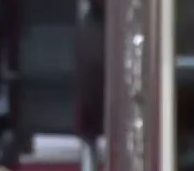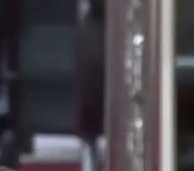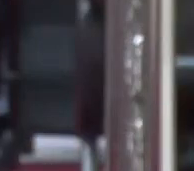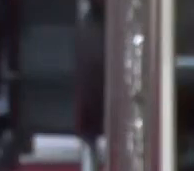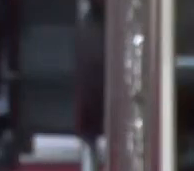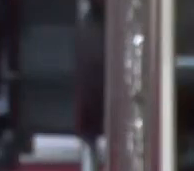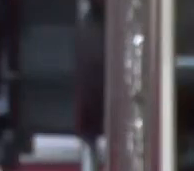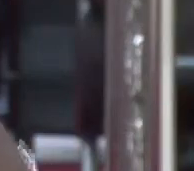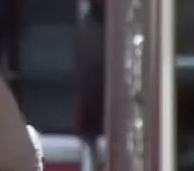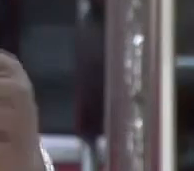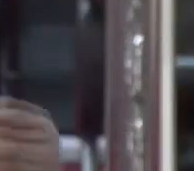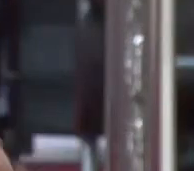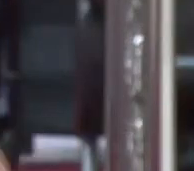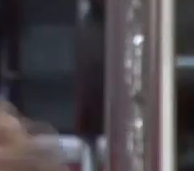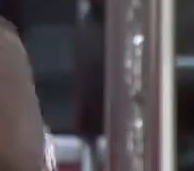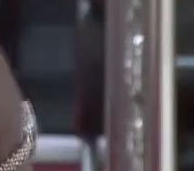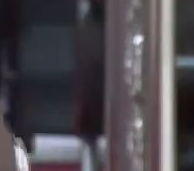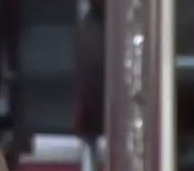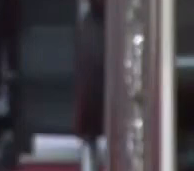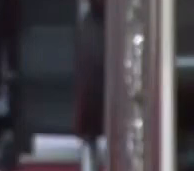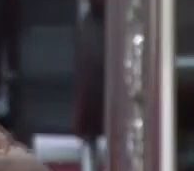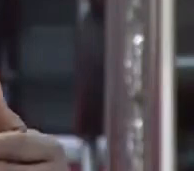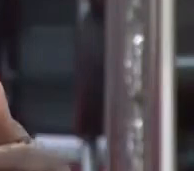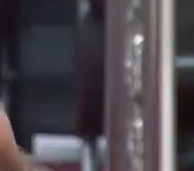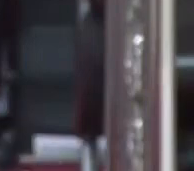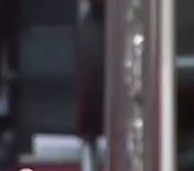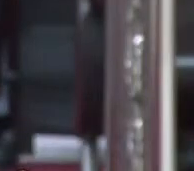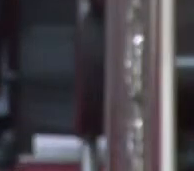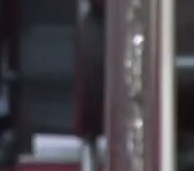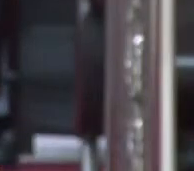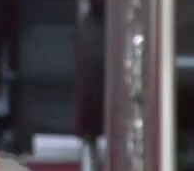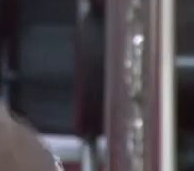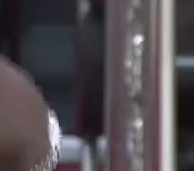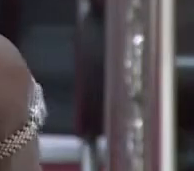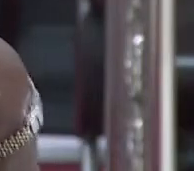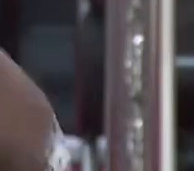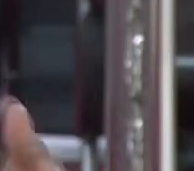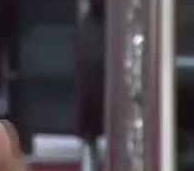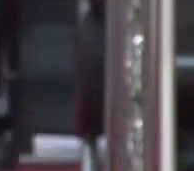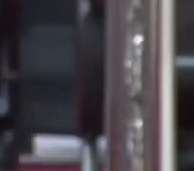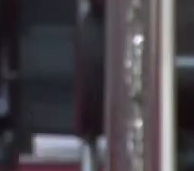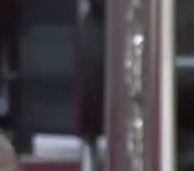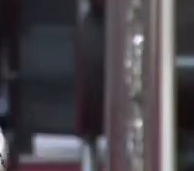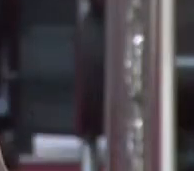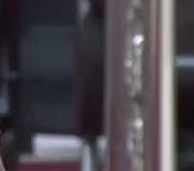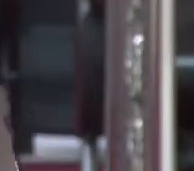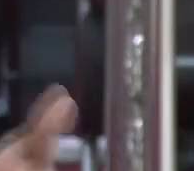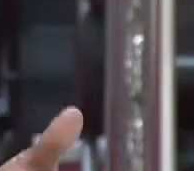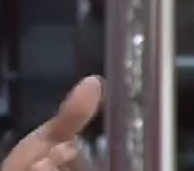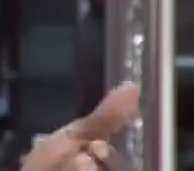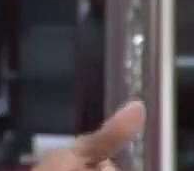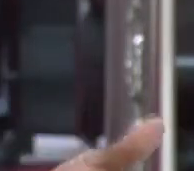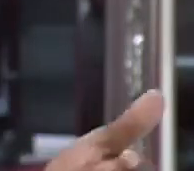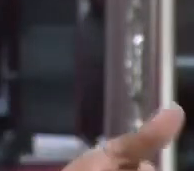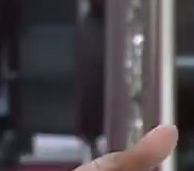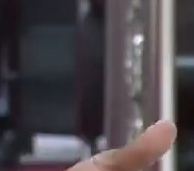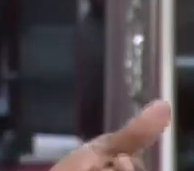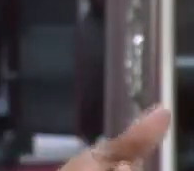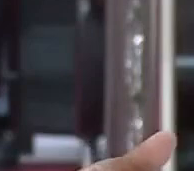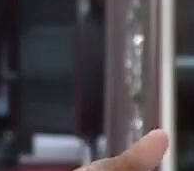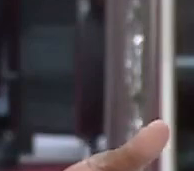I took the £50. I was going upstairs to sleep, and I was saying to God, if I had